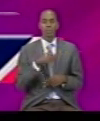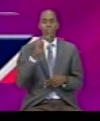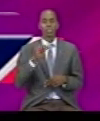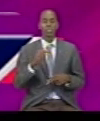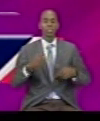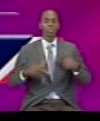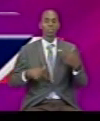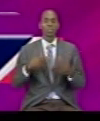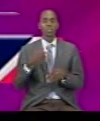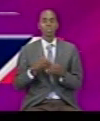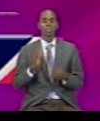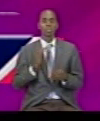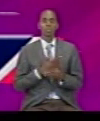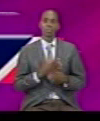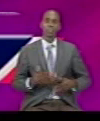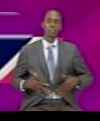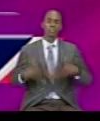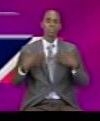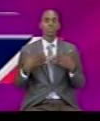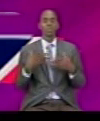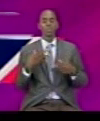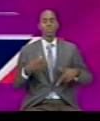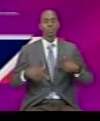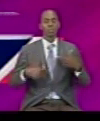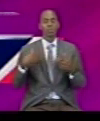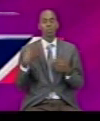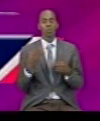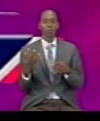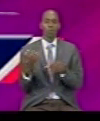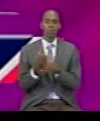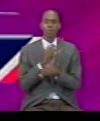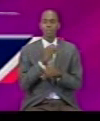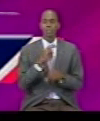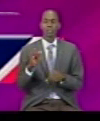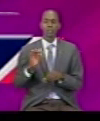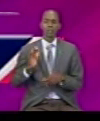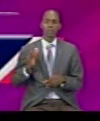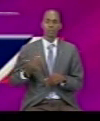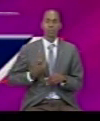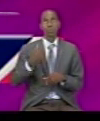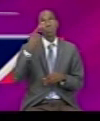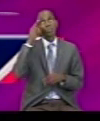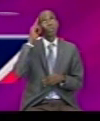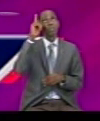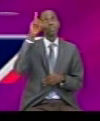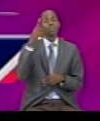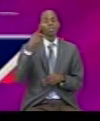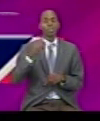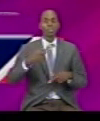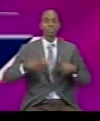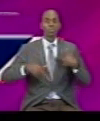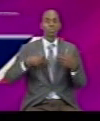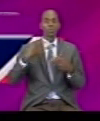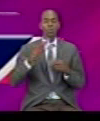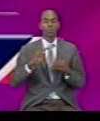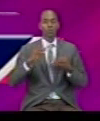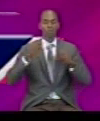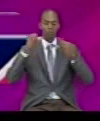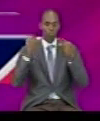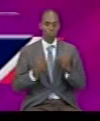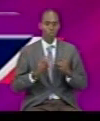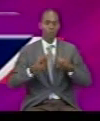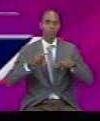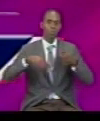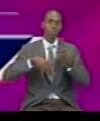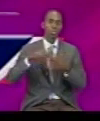lives. Revival of winning souls. Renewal of strength to go out and preach the gospel.